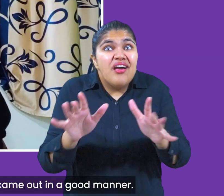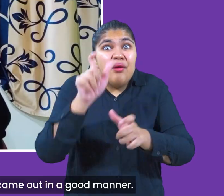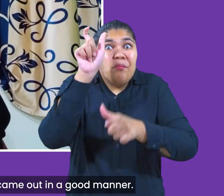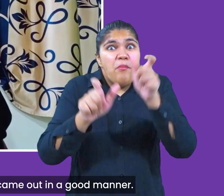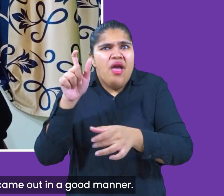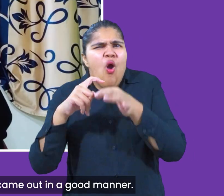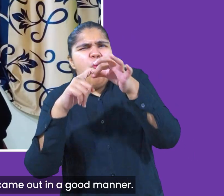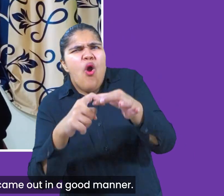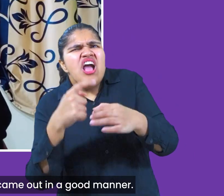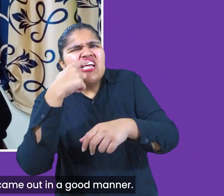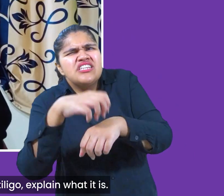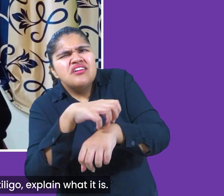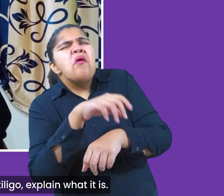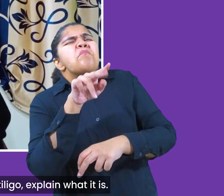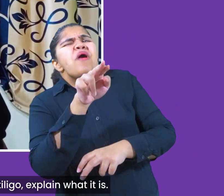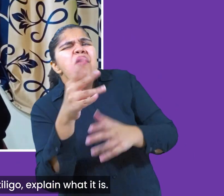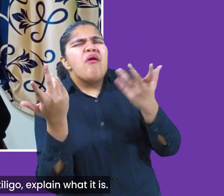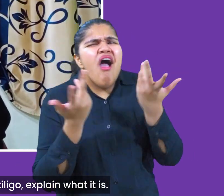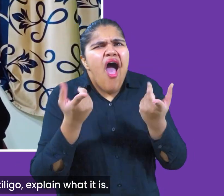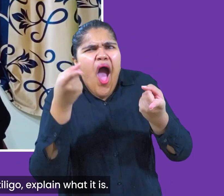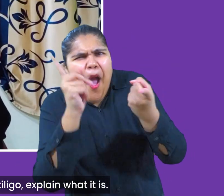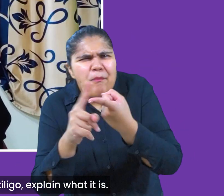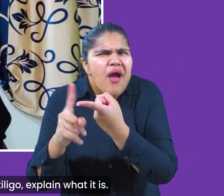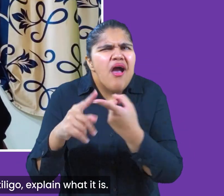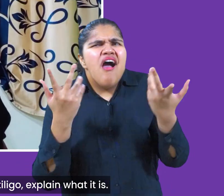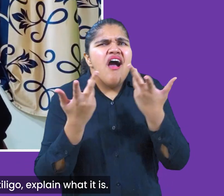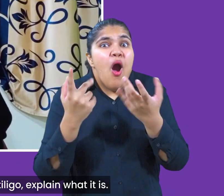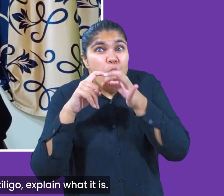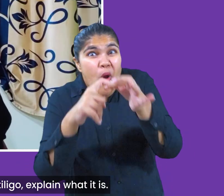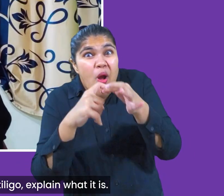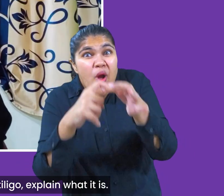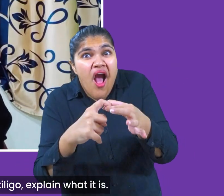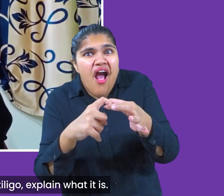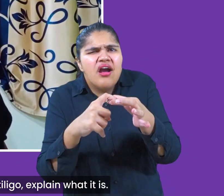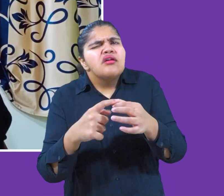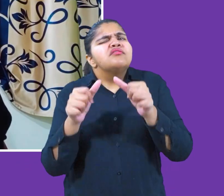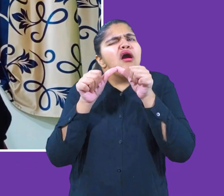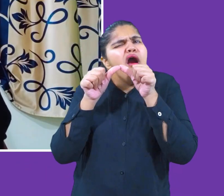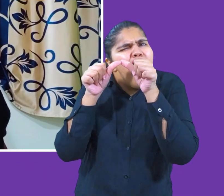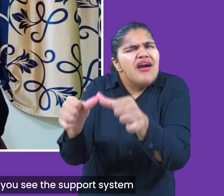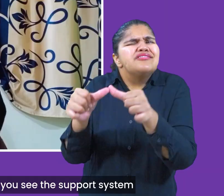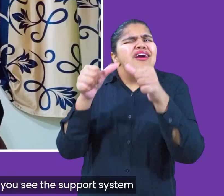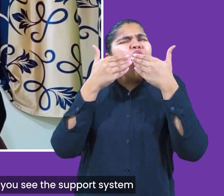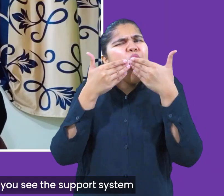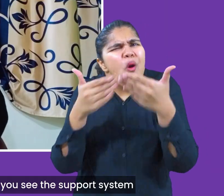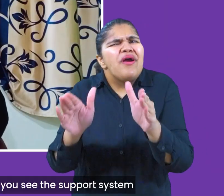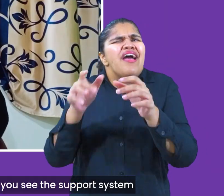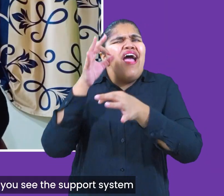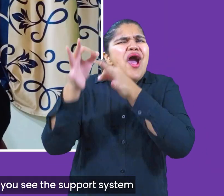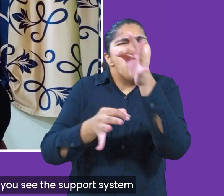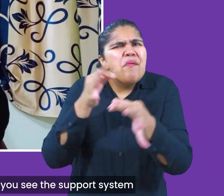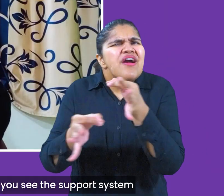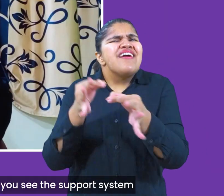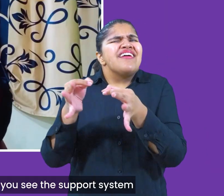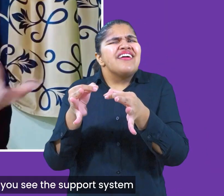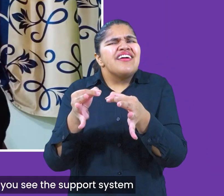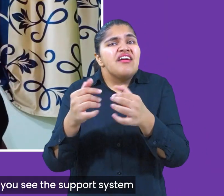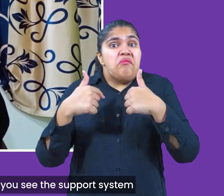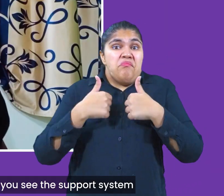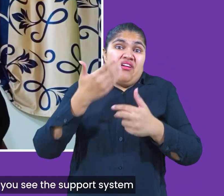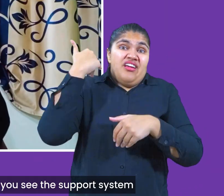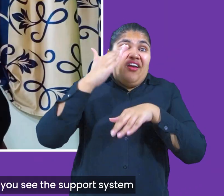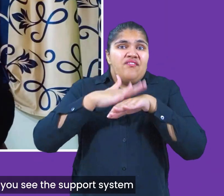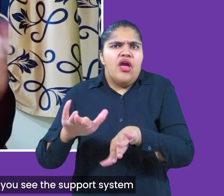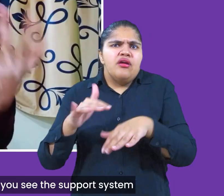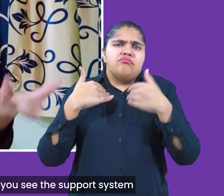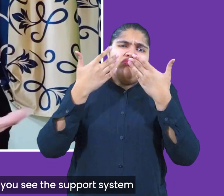out in a good manner. So whenever people asked about vitiligo, I explained what it is. And that way, if you see, the